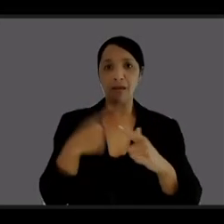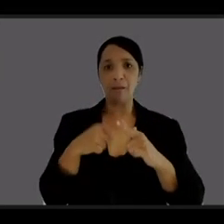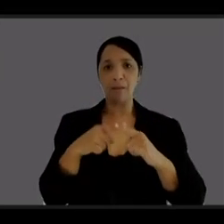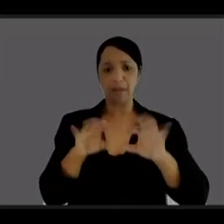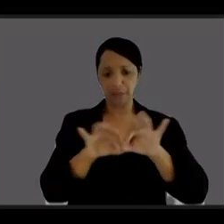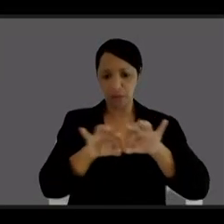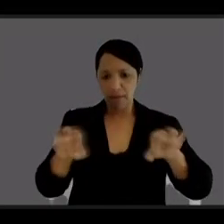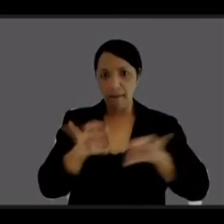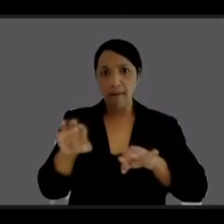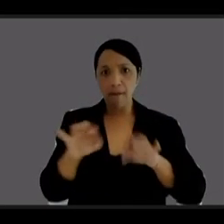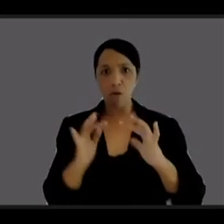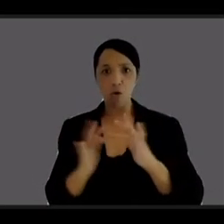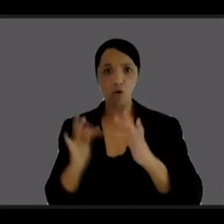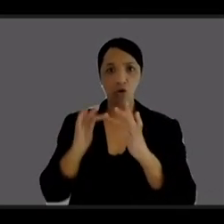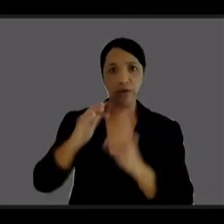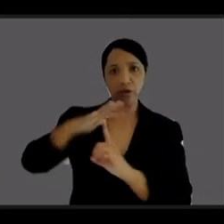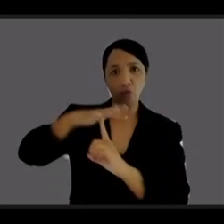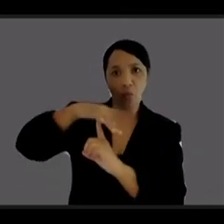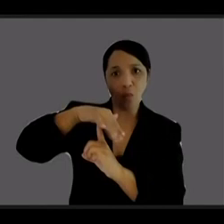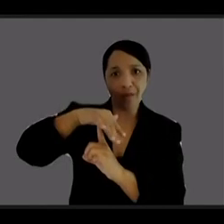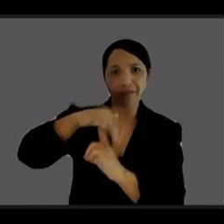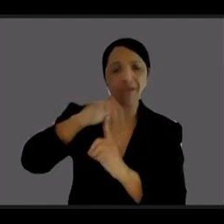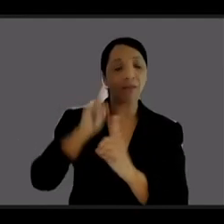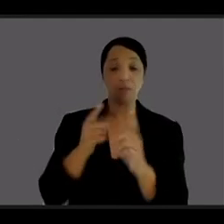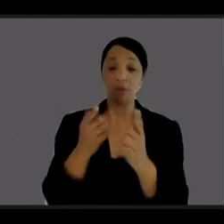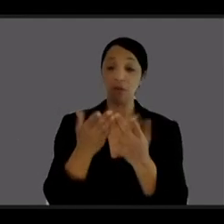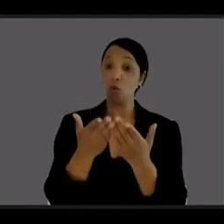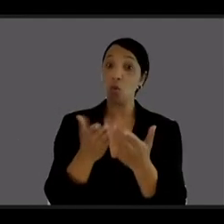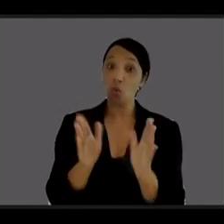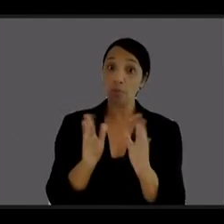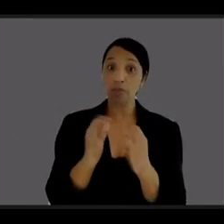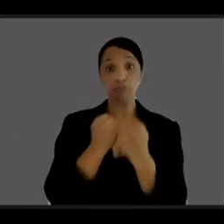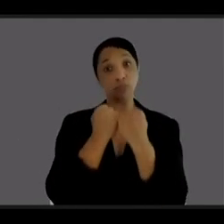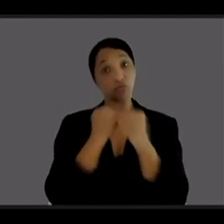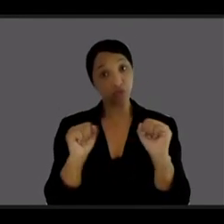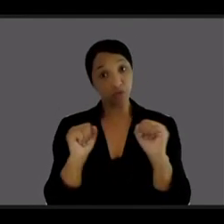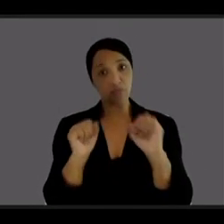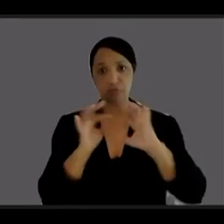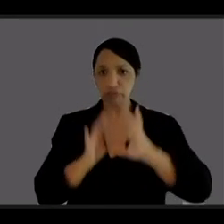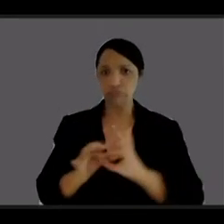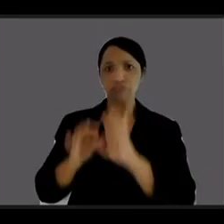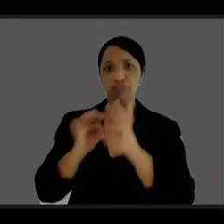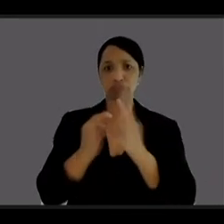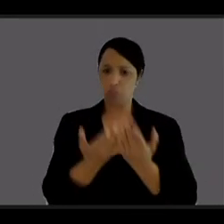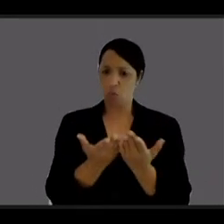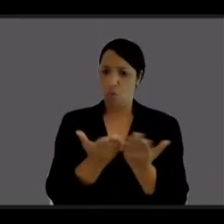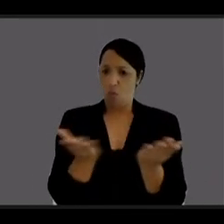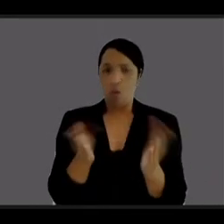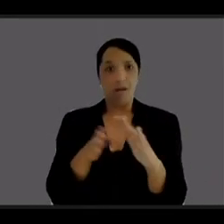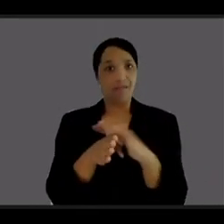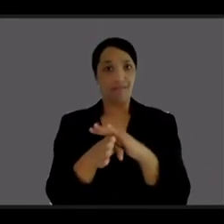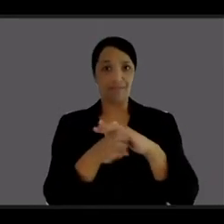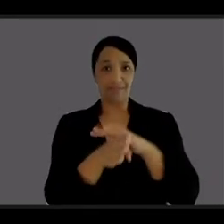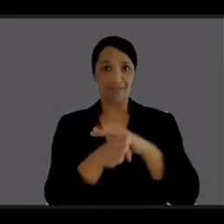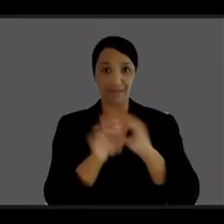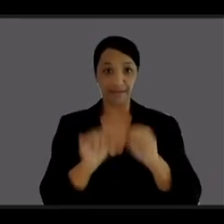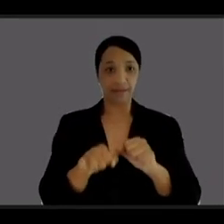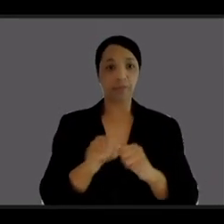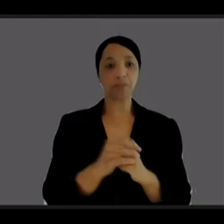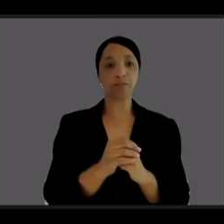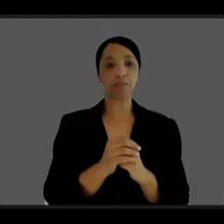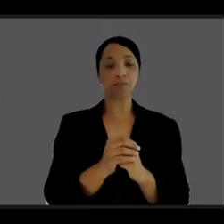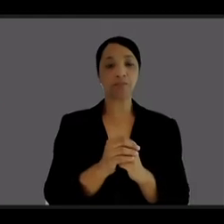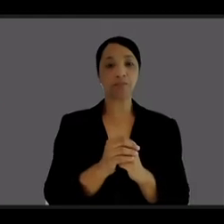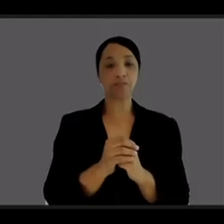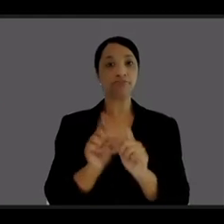remains open, secure, and accessible to all. This means that the internet's long-established multi-stakeholder institutions